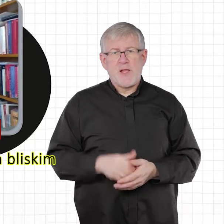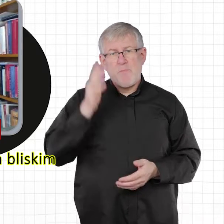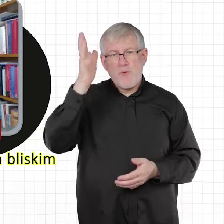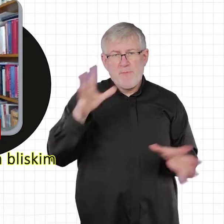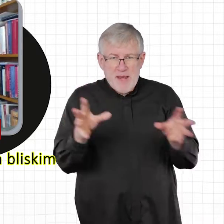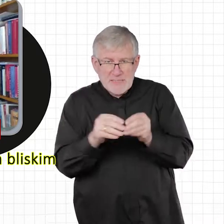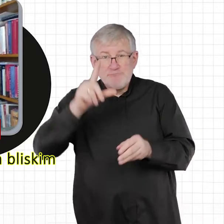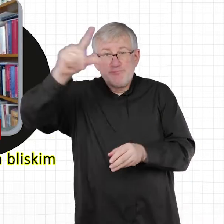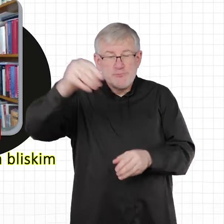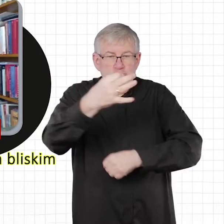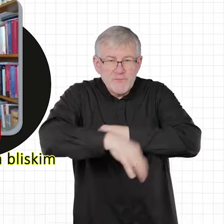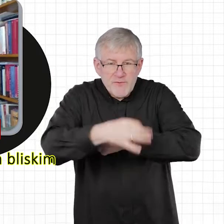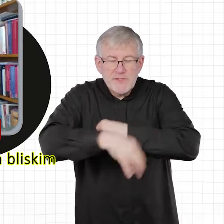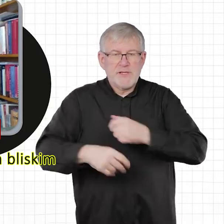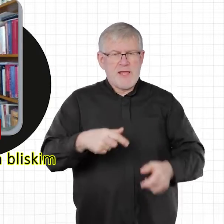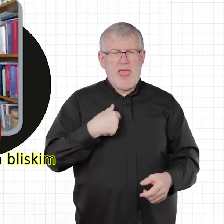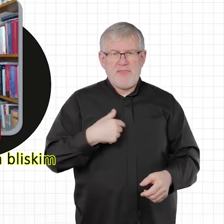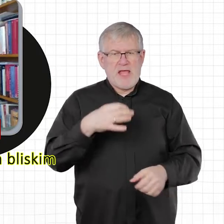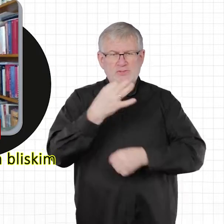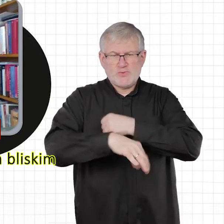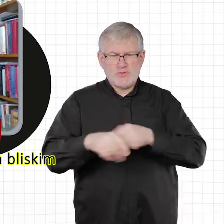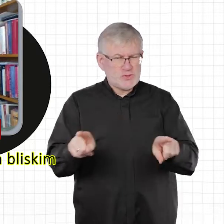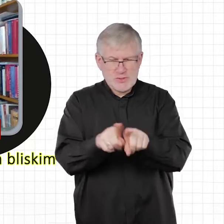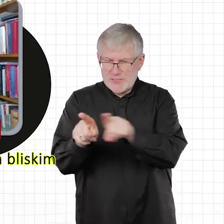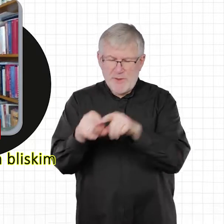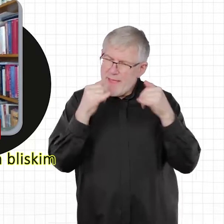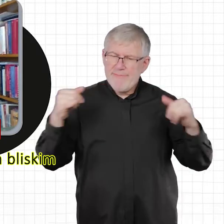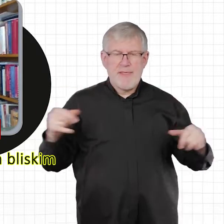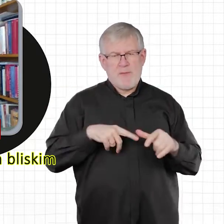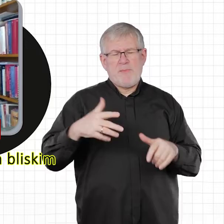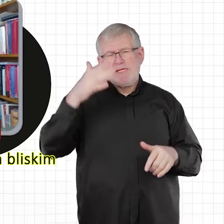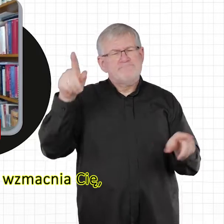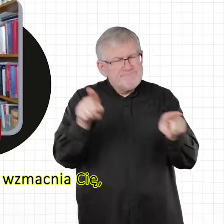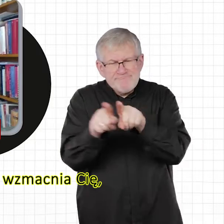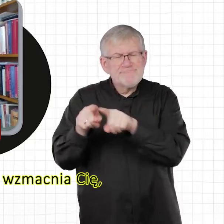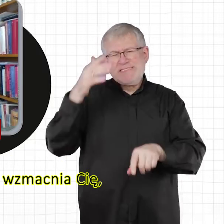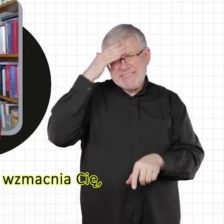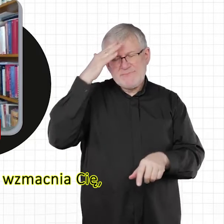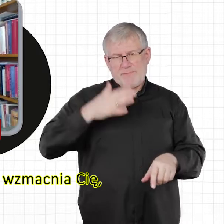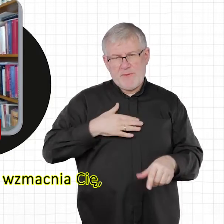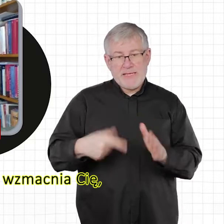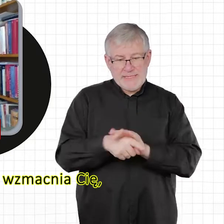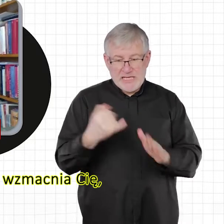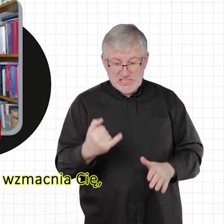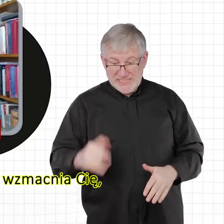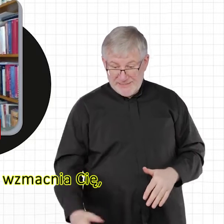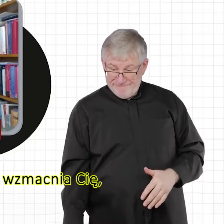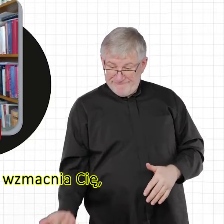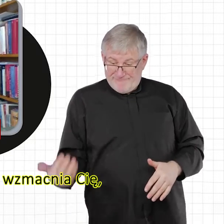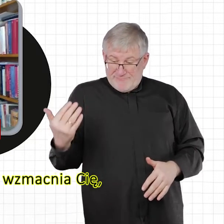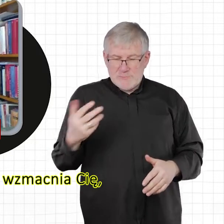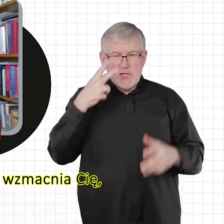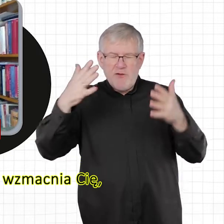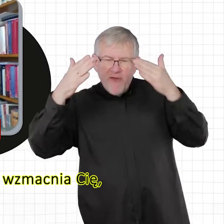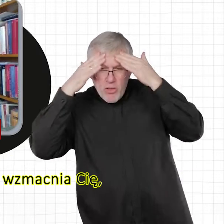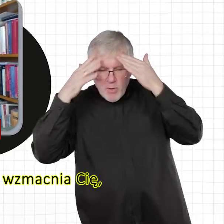near environment, like mother, like sisters, aunts, and so on. So to see the changes in